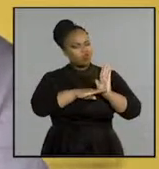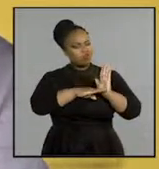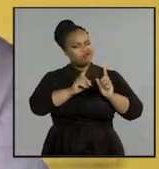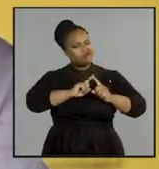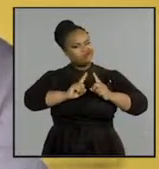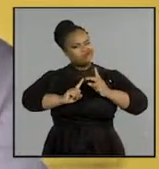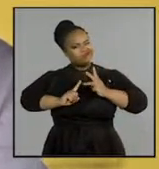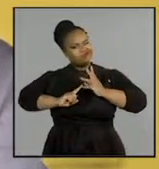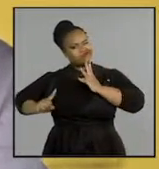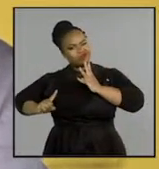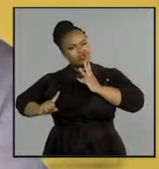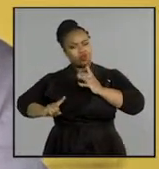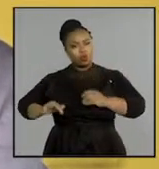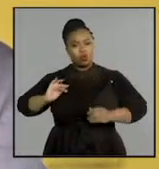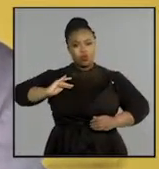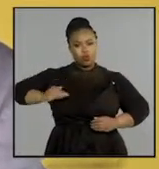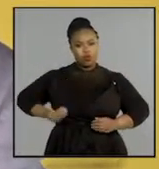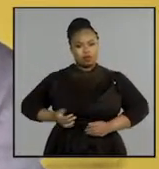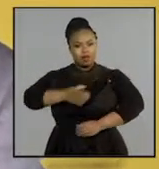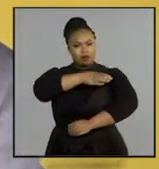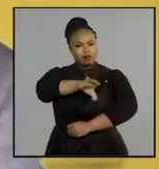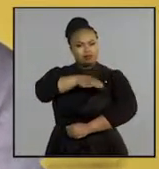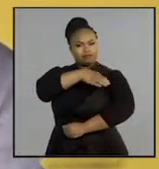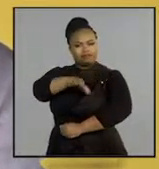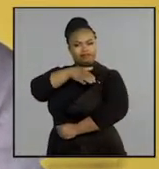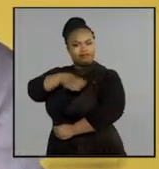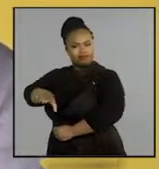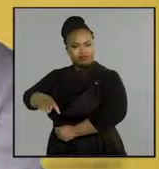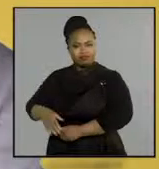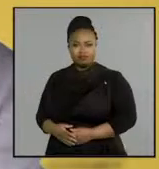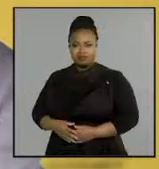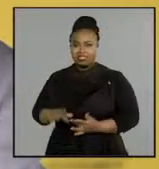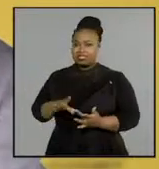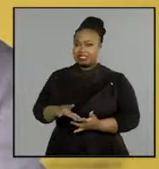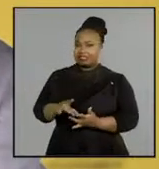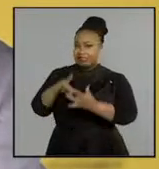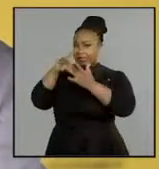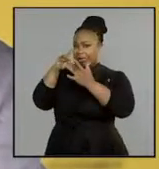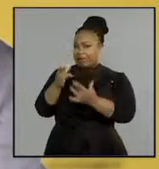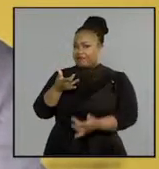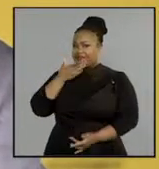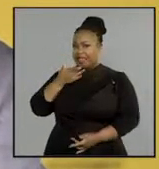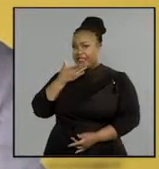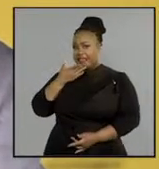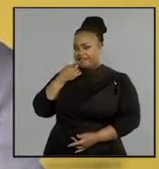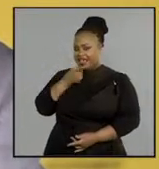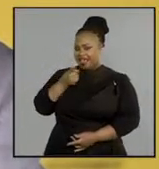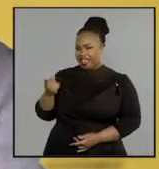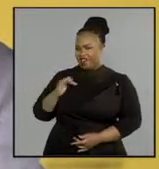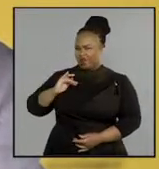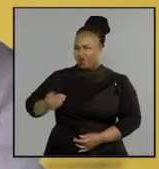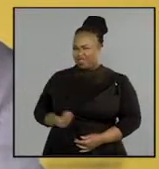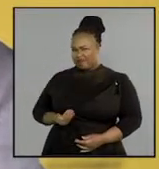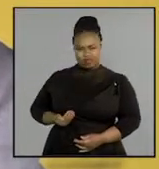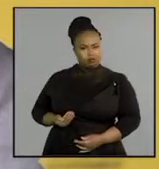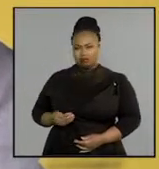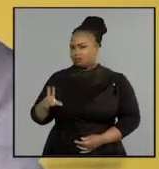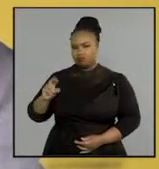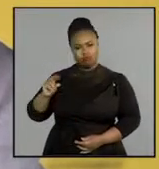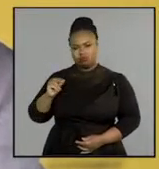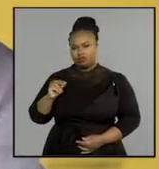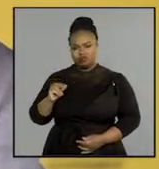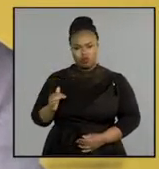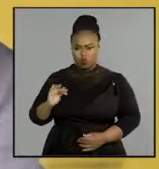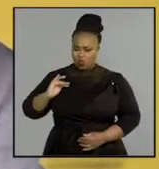We have programs geared towards empowerment of women. This is not a special favor we are doing